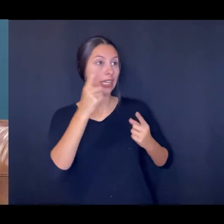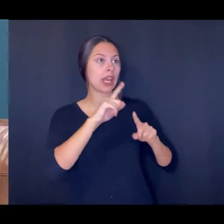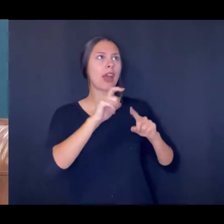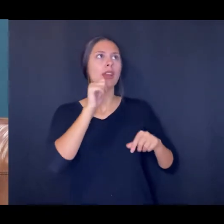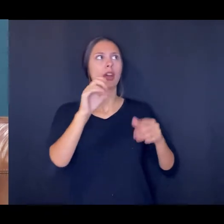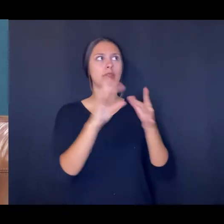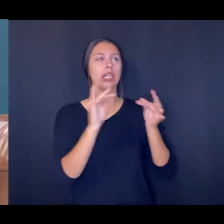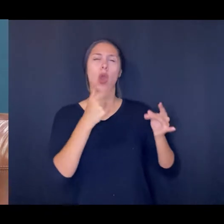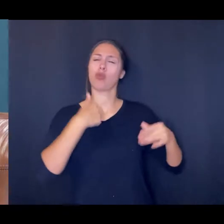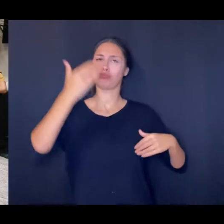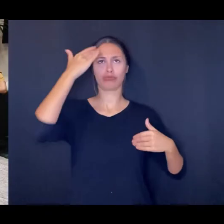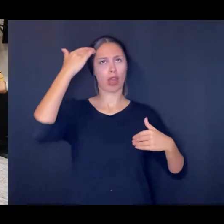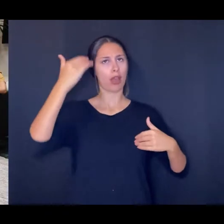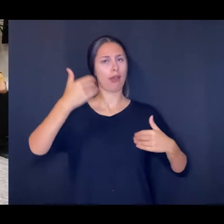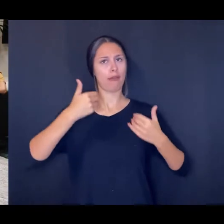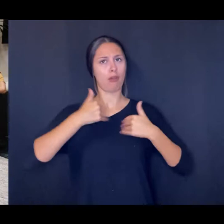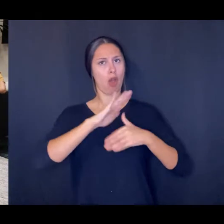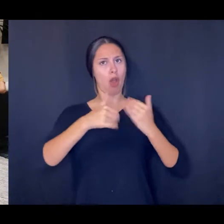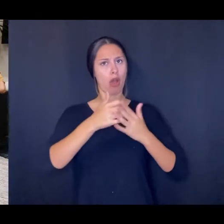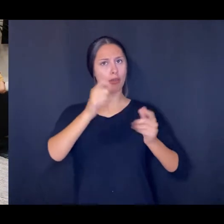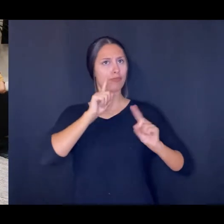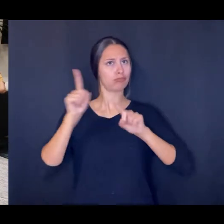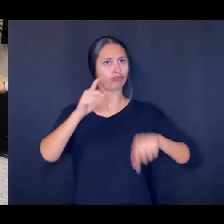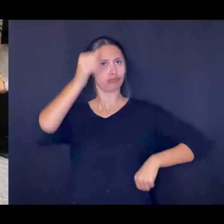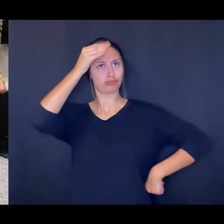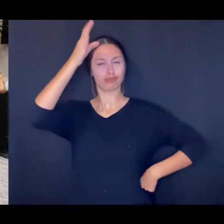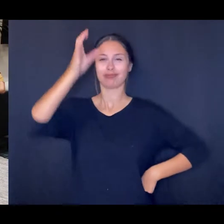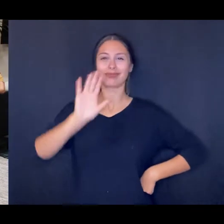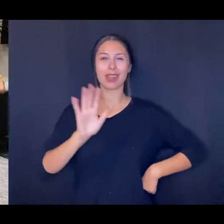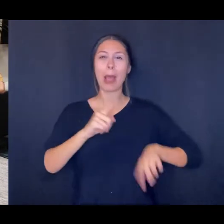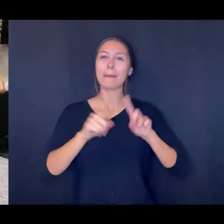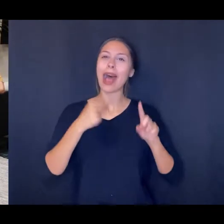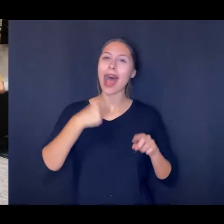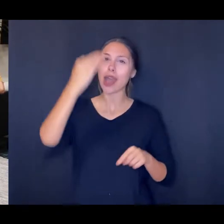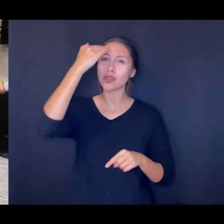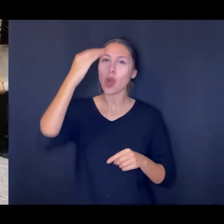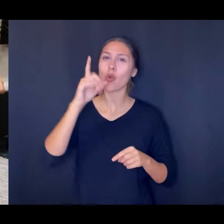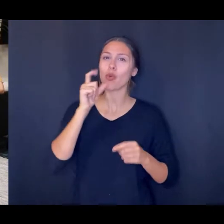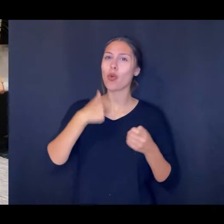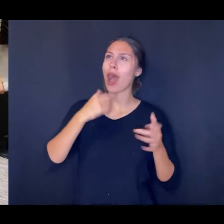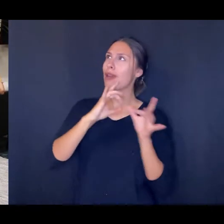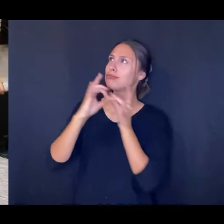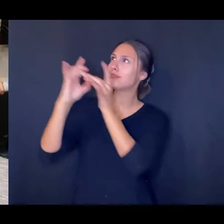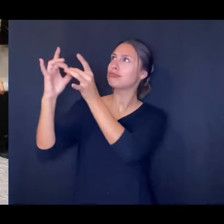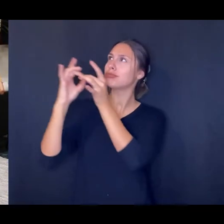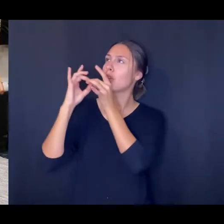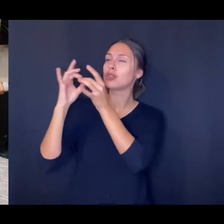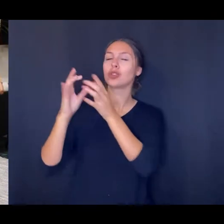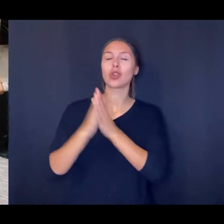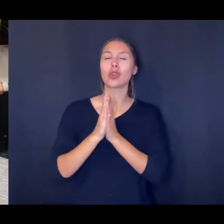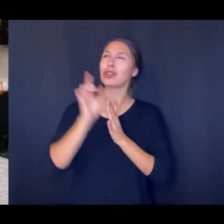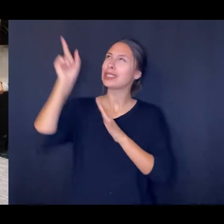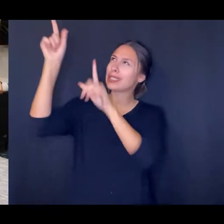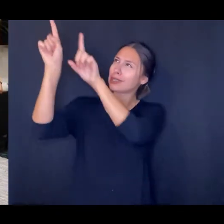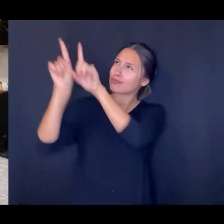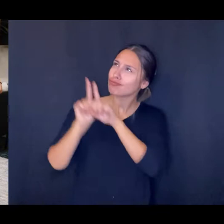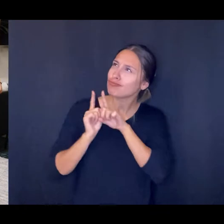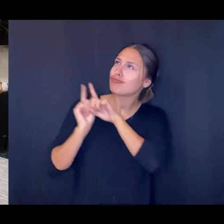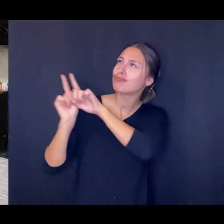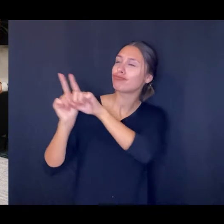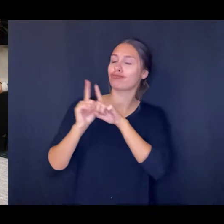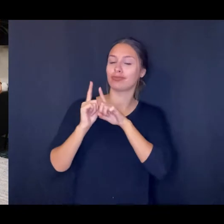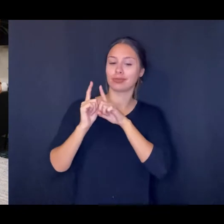to the situation, but that I know who I belong to. And that I know, like what we were saying, you know, before was that he's with me, right?